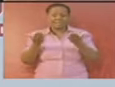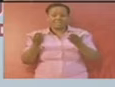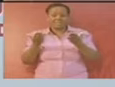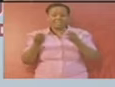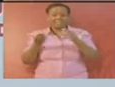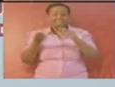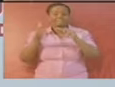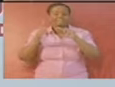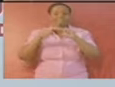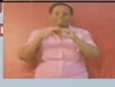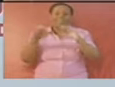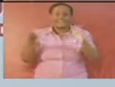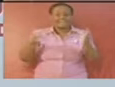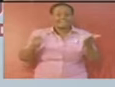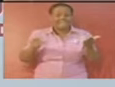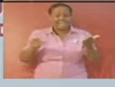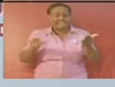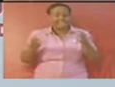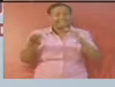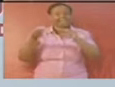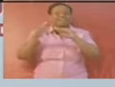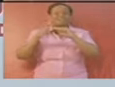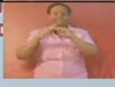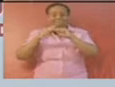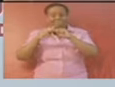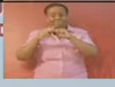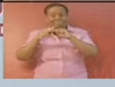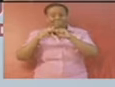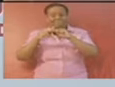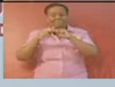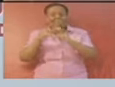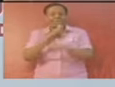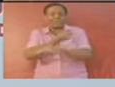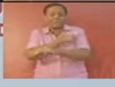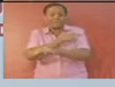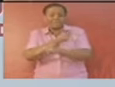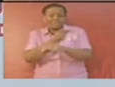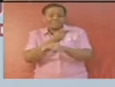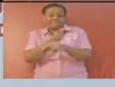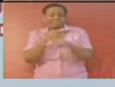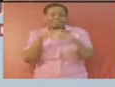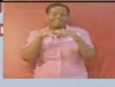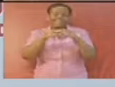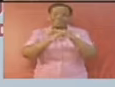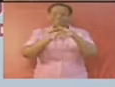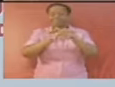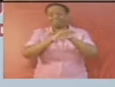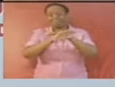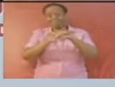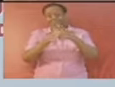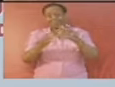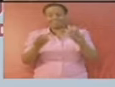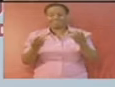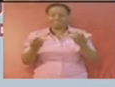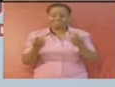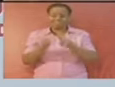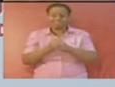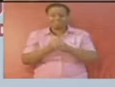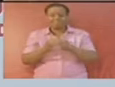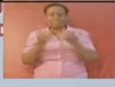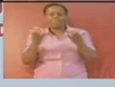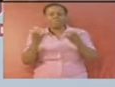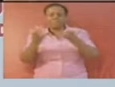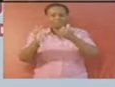hospitalizations, and we want to protect and cherish our elderly this Christmas season, because it's the